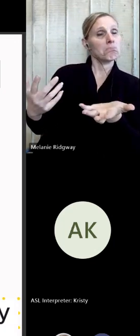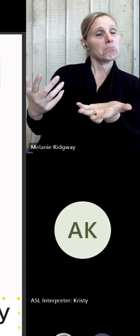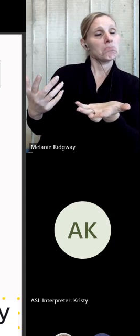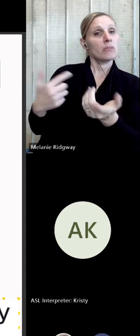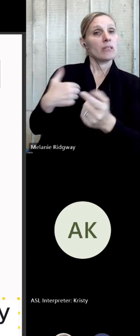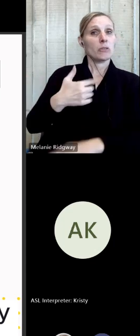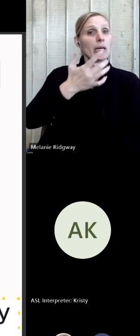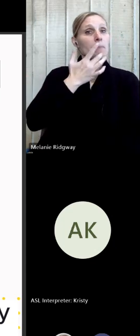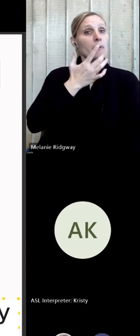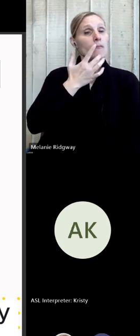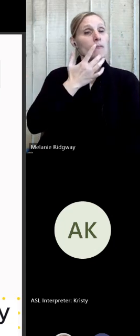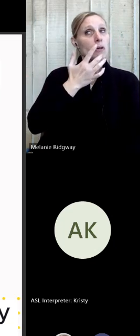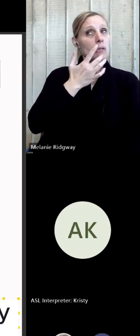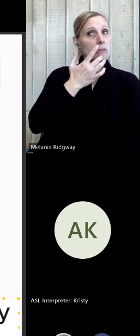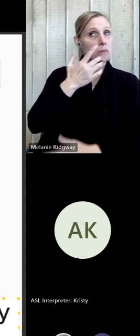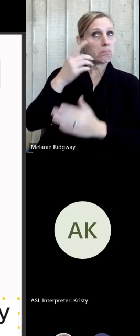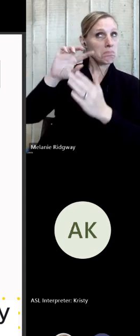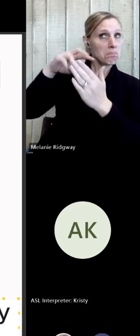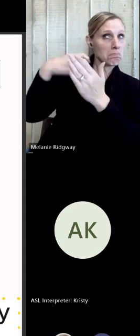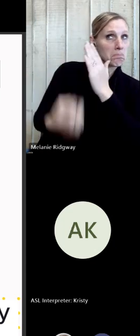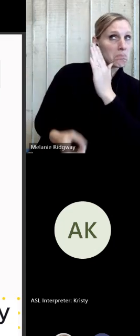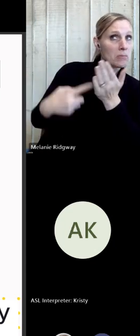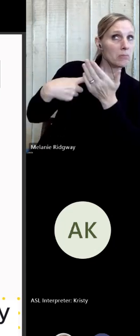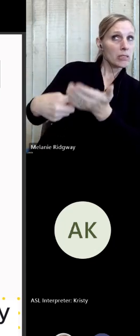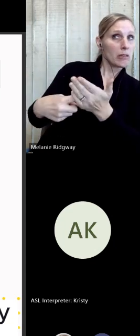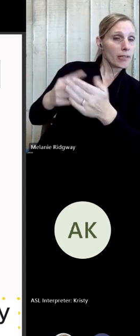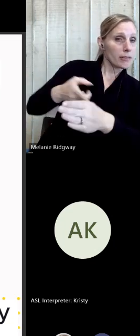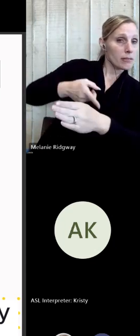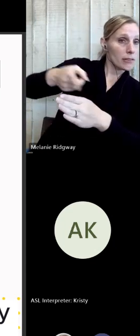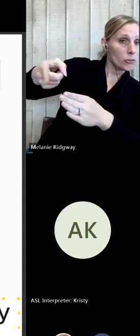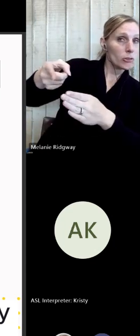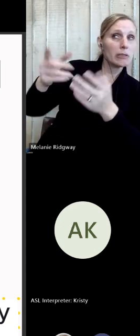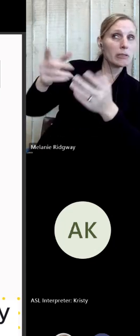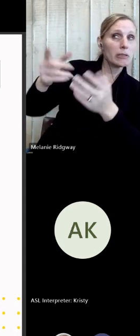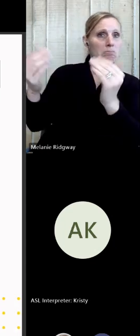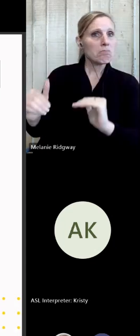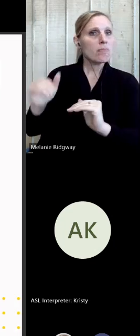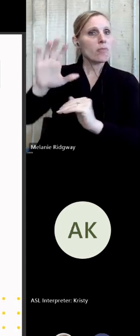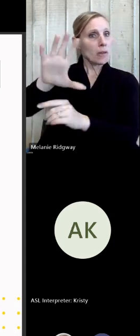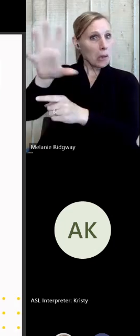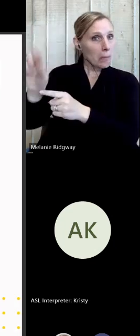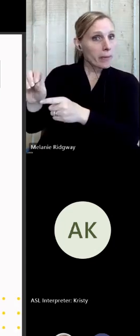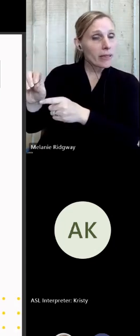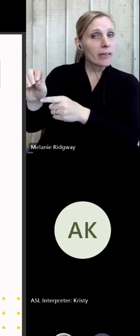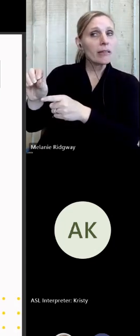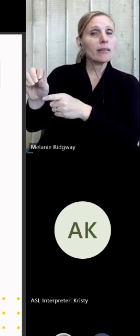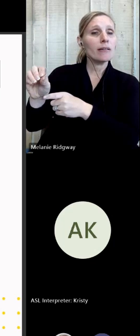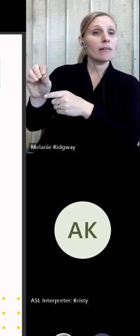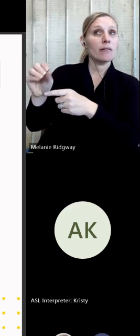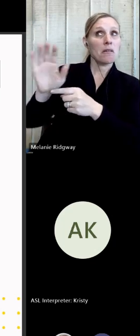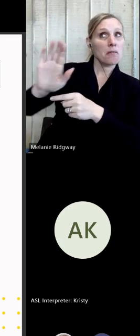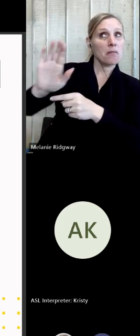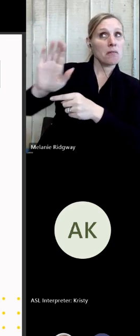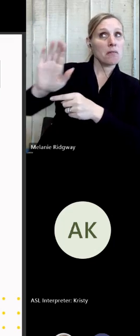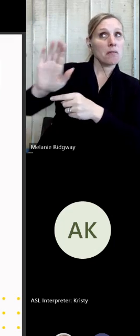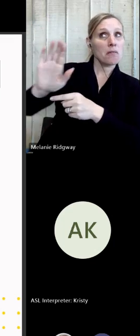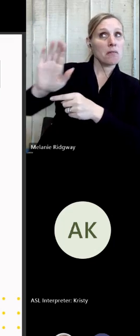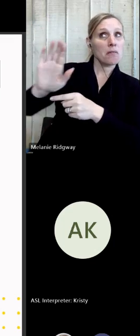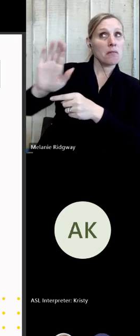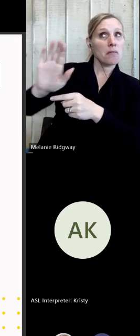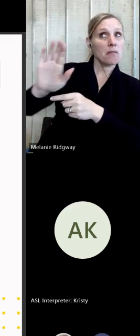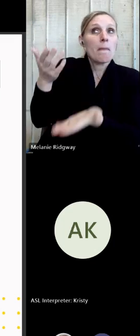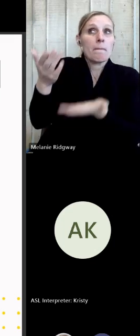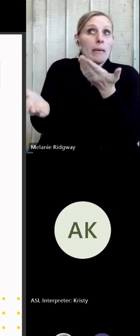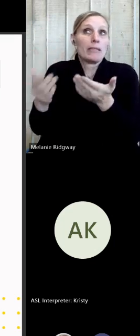the industry, company, role? How about student